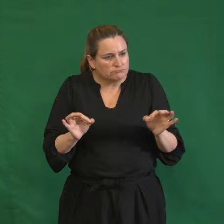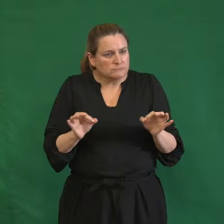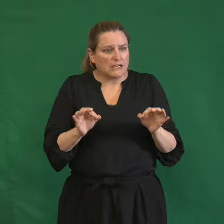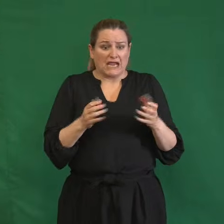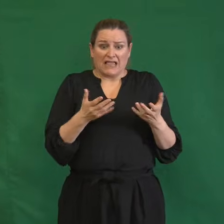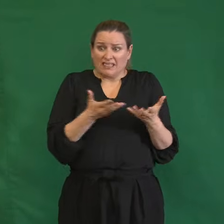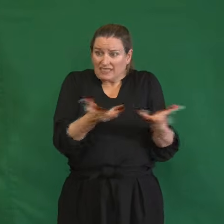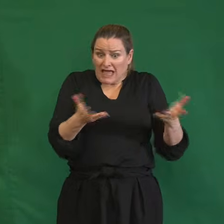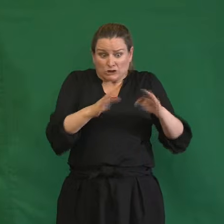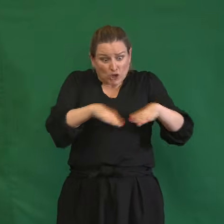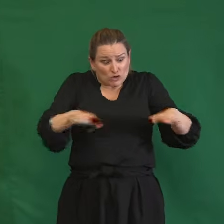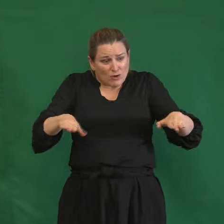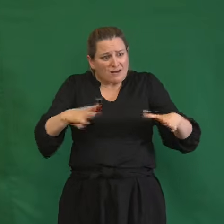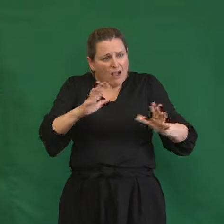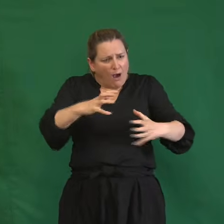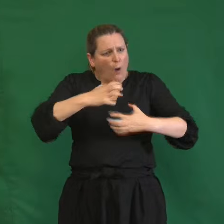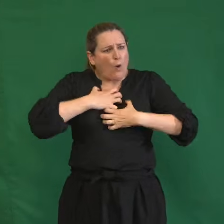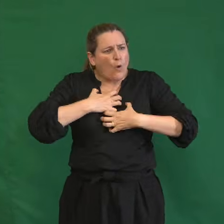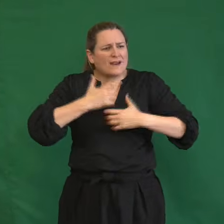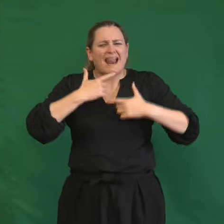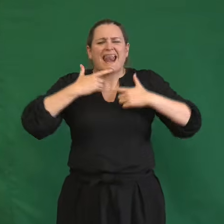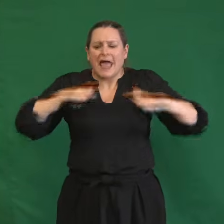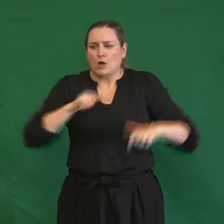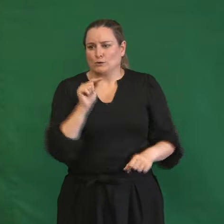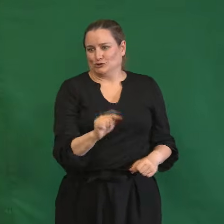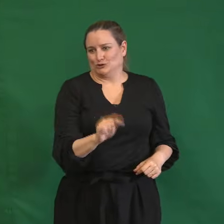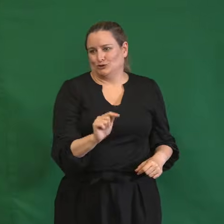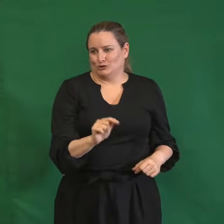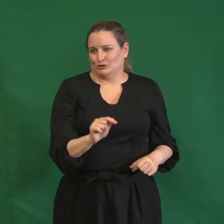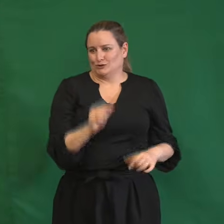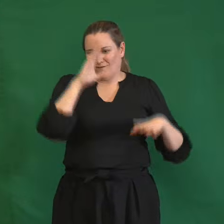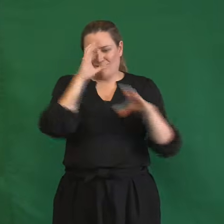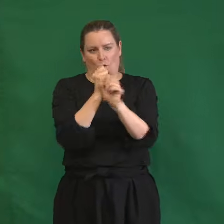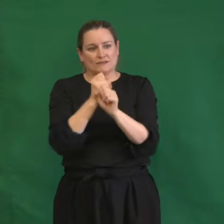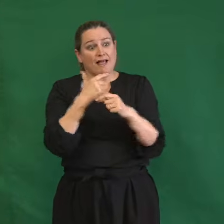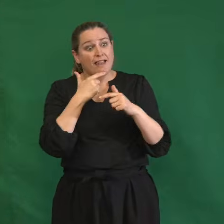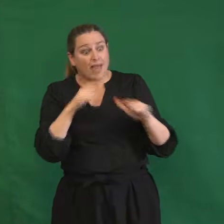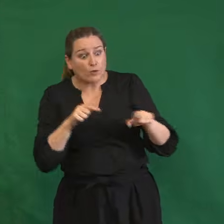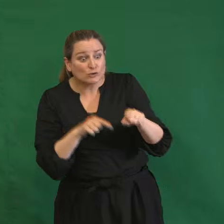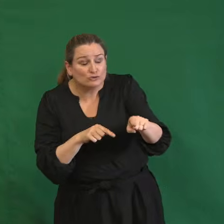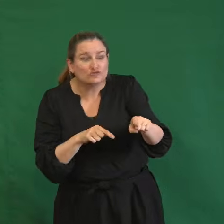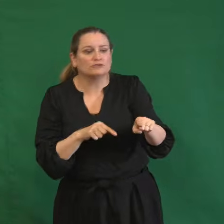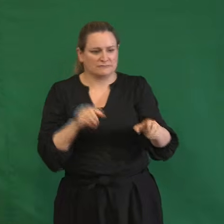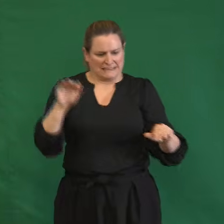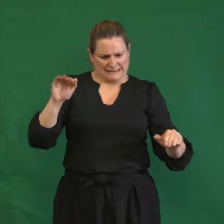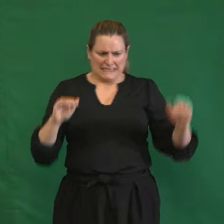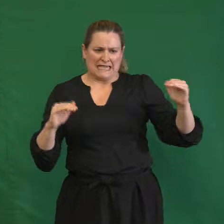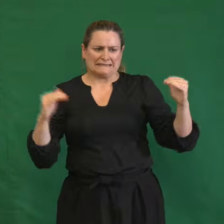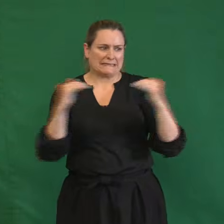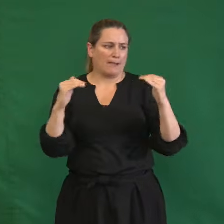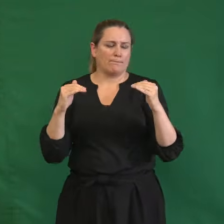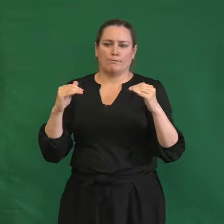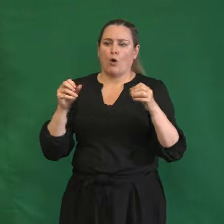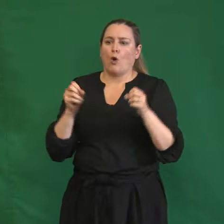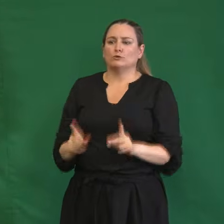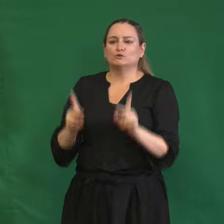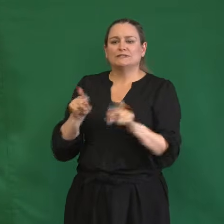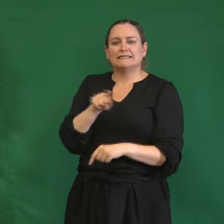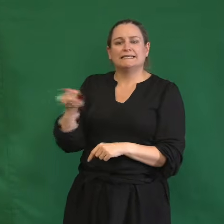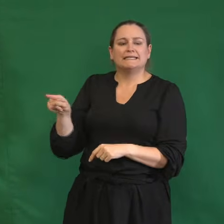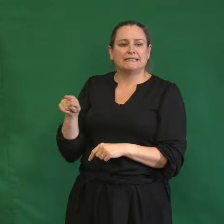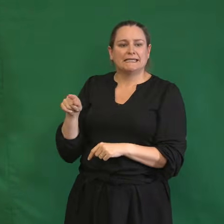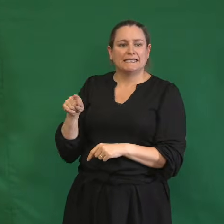of these languages, can have the same opportunities that the speaking children have in this